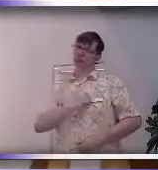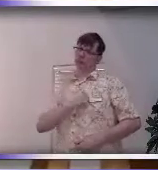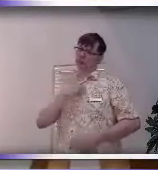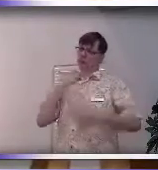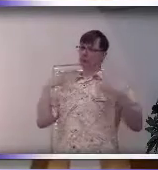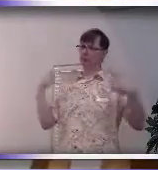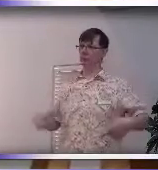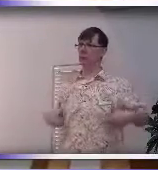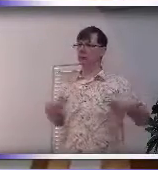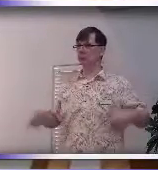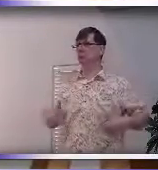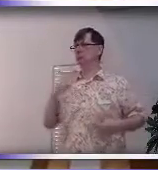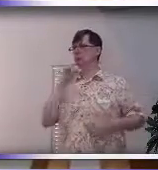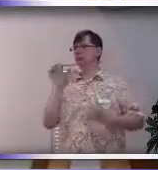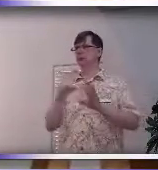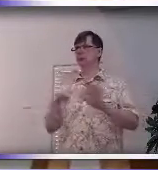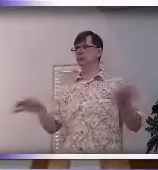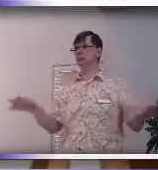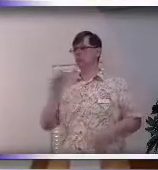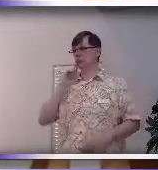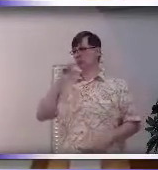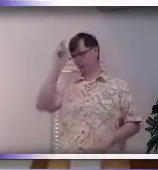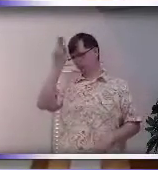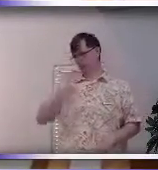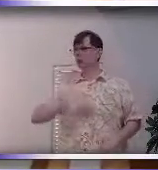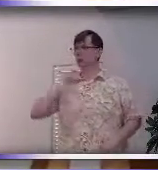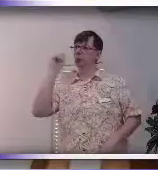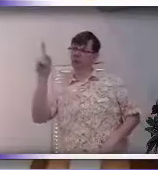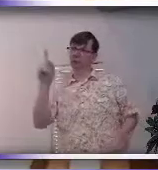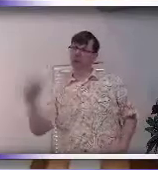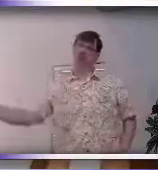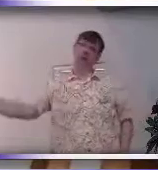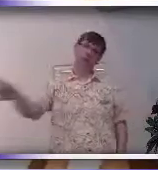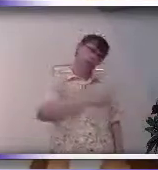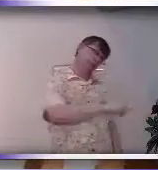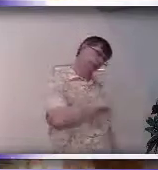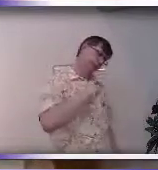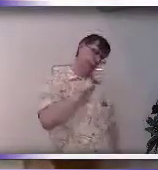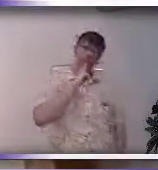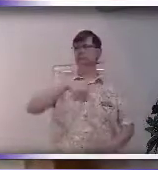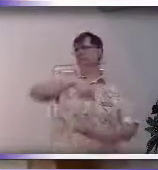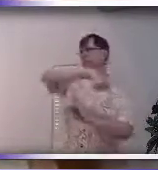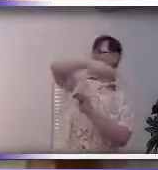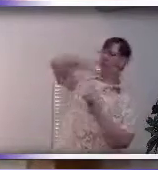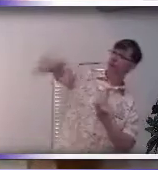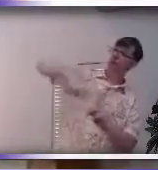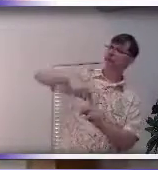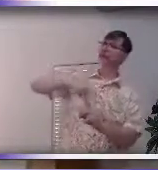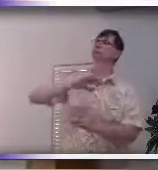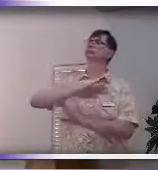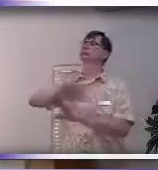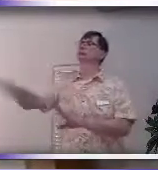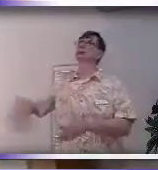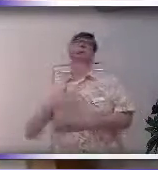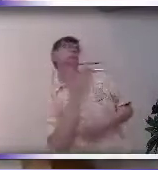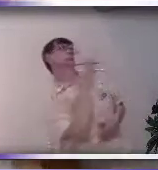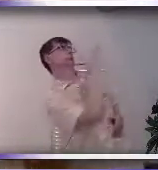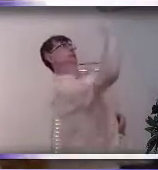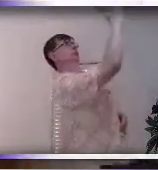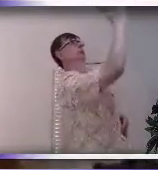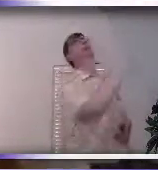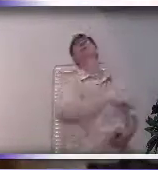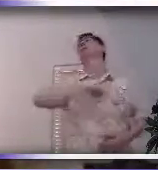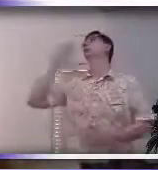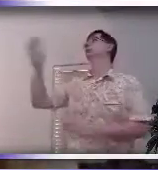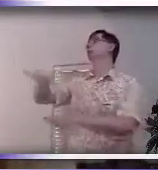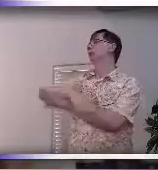The thing is, if there's really only one of us, and that circle means that it's all God, which means we're all